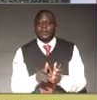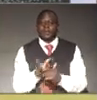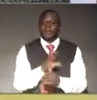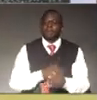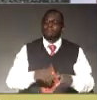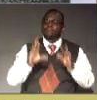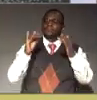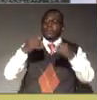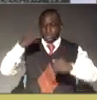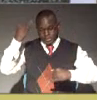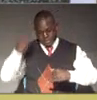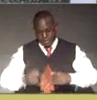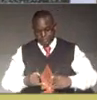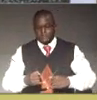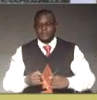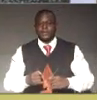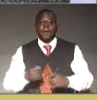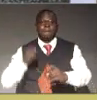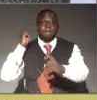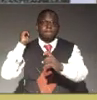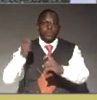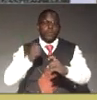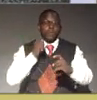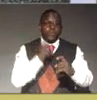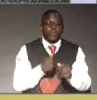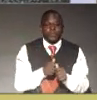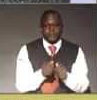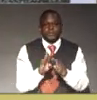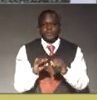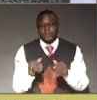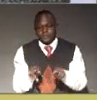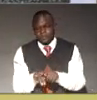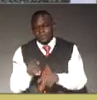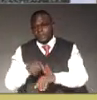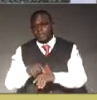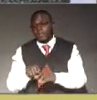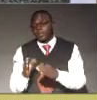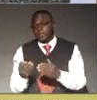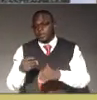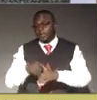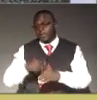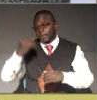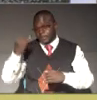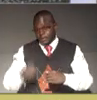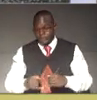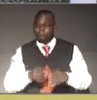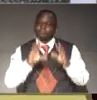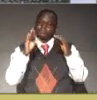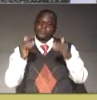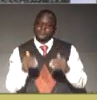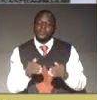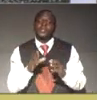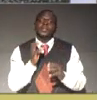celebrated his last Passover, the Jewish Passover, with his disciples. But during and at the end of that celebration of the